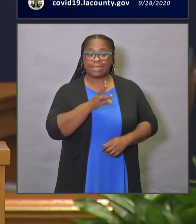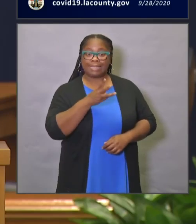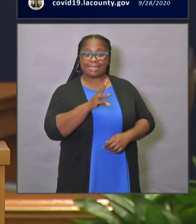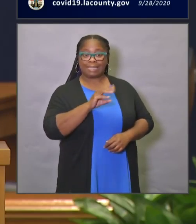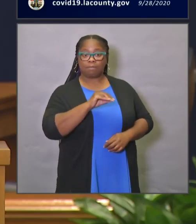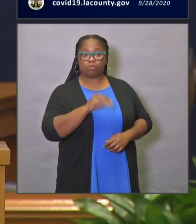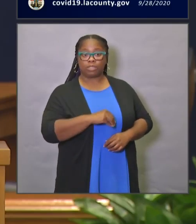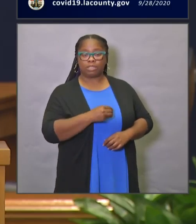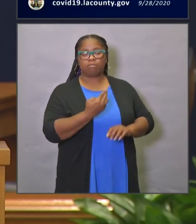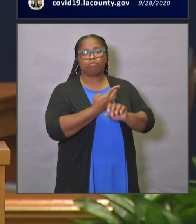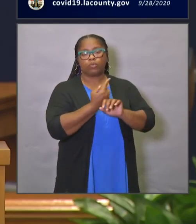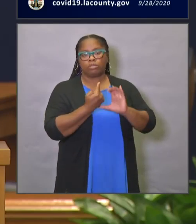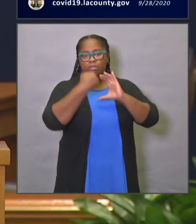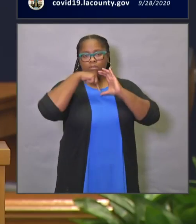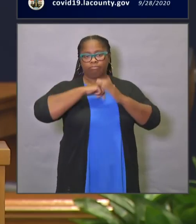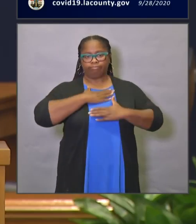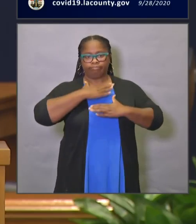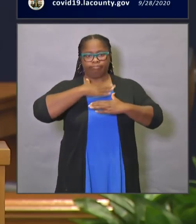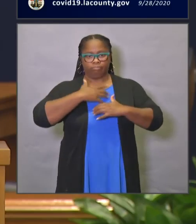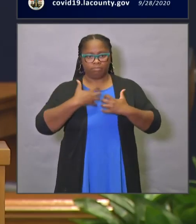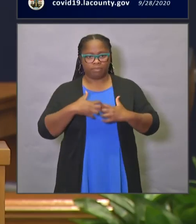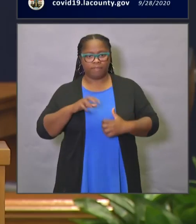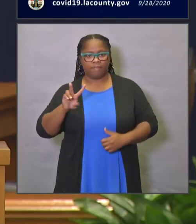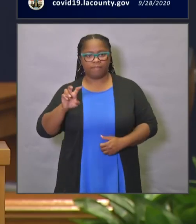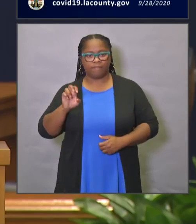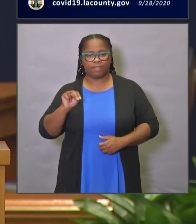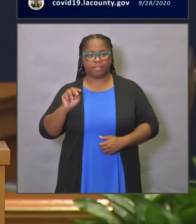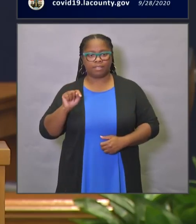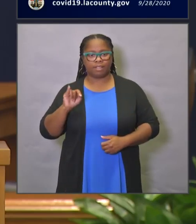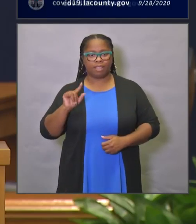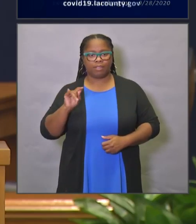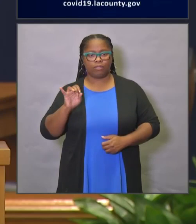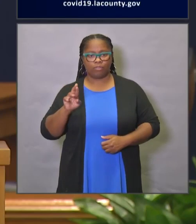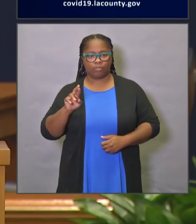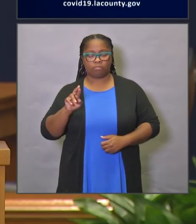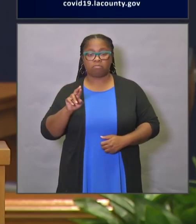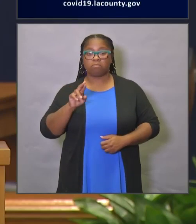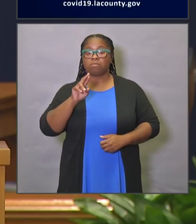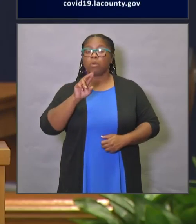16% are on ventilators. We've investigated a total of